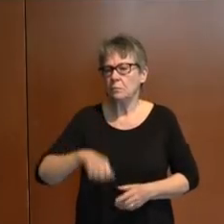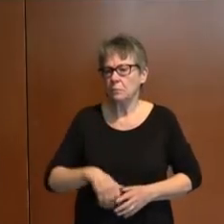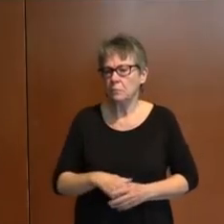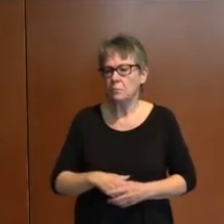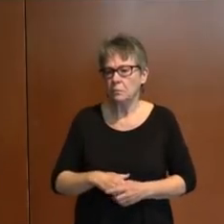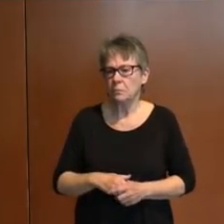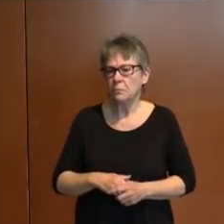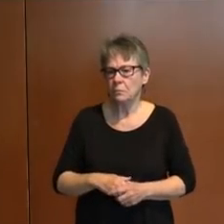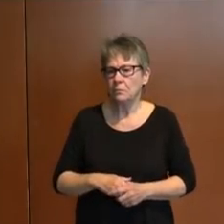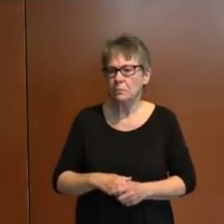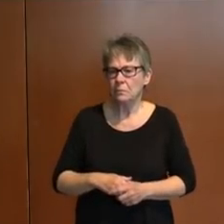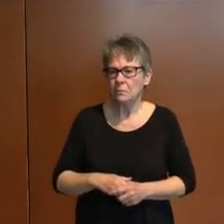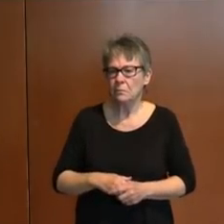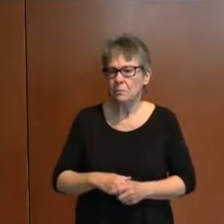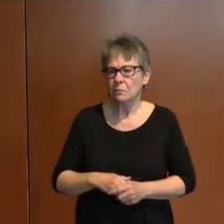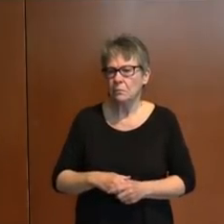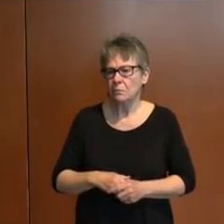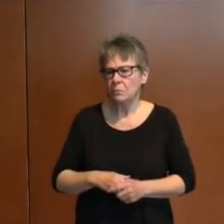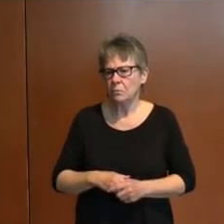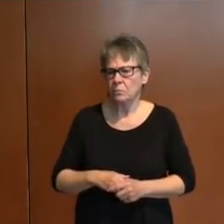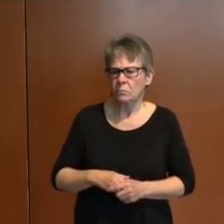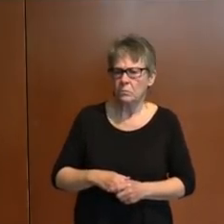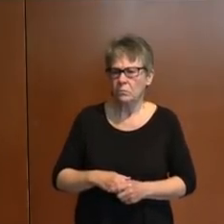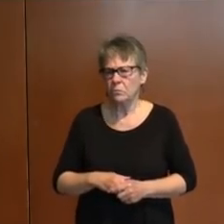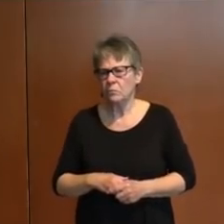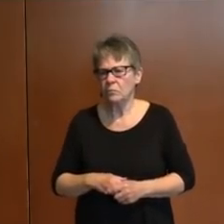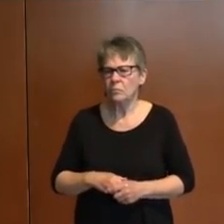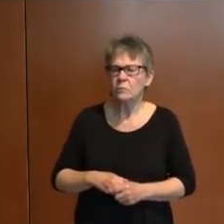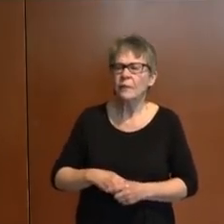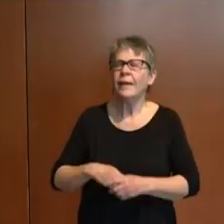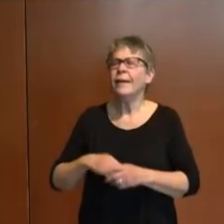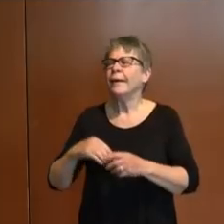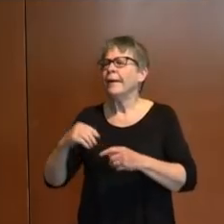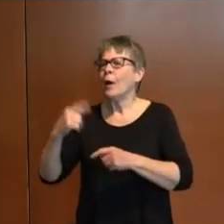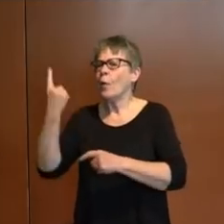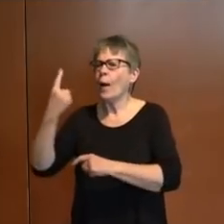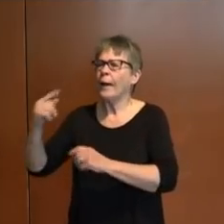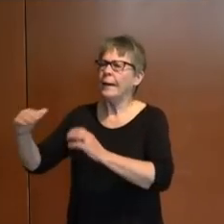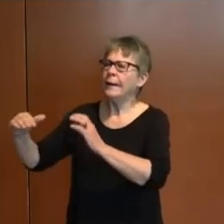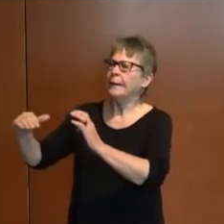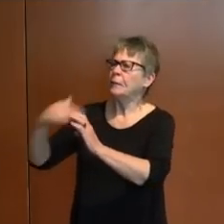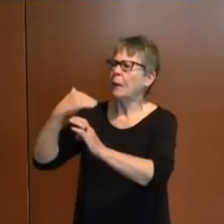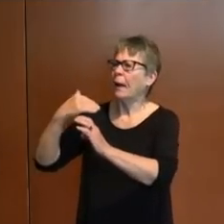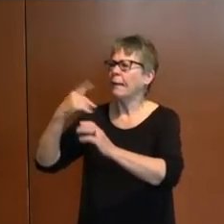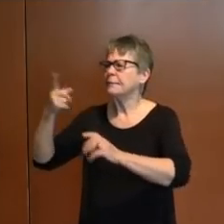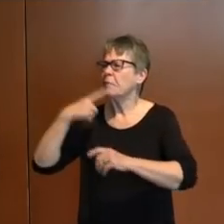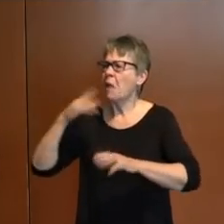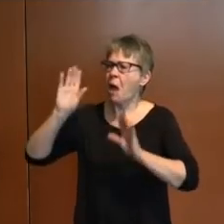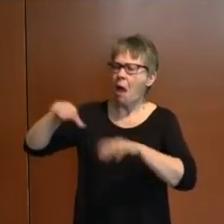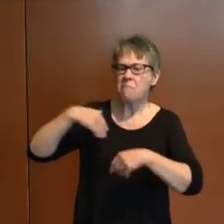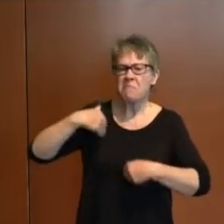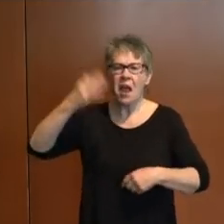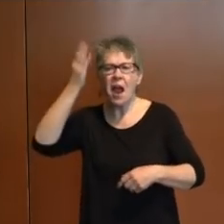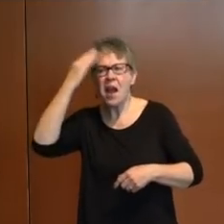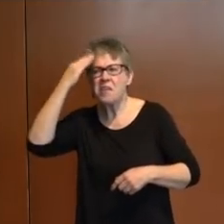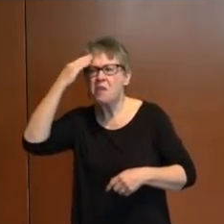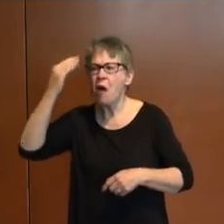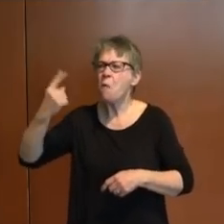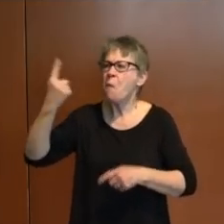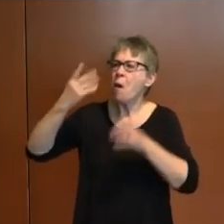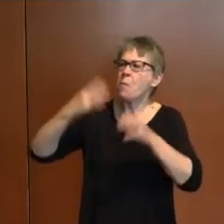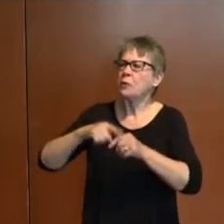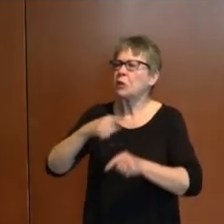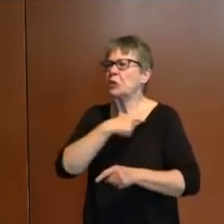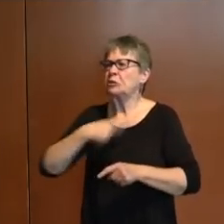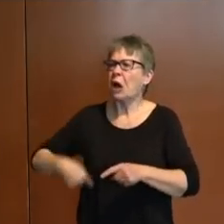emails a day. I know a guy in China who's got a warehouse with 5 million N95s. If you only do X, we'll get Y. I don't know